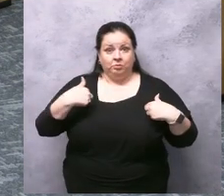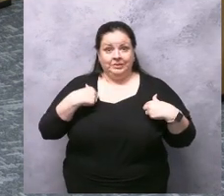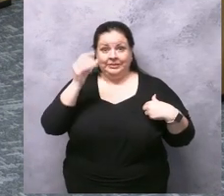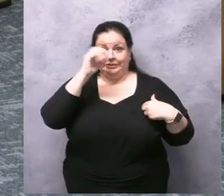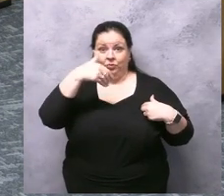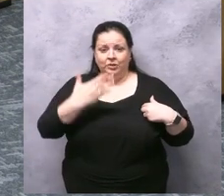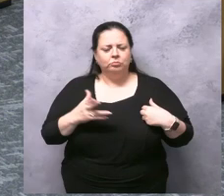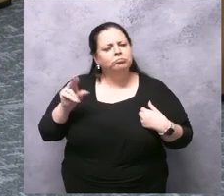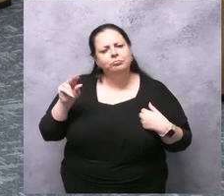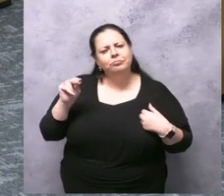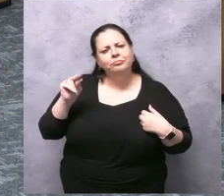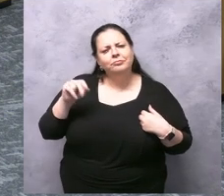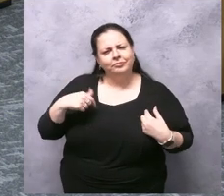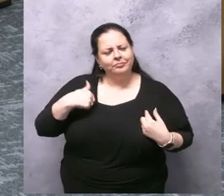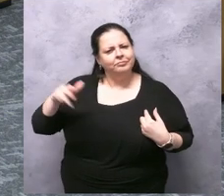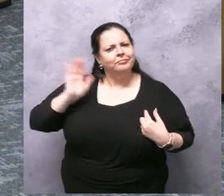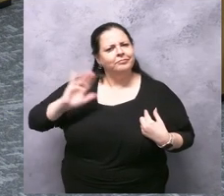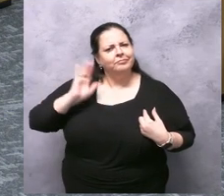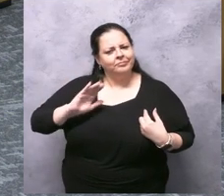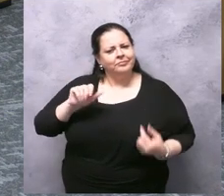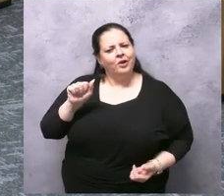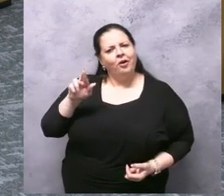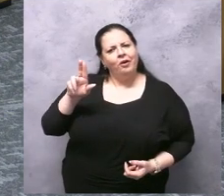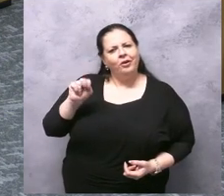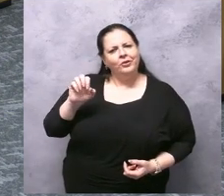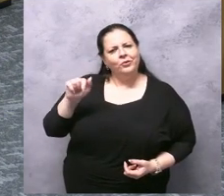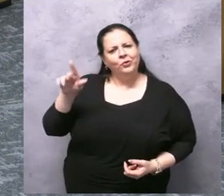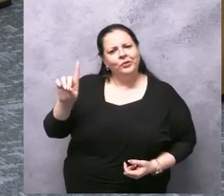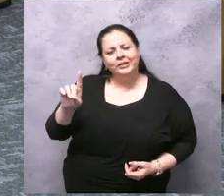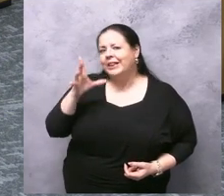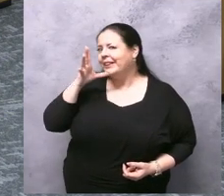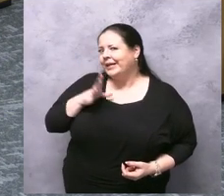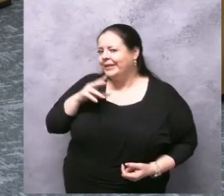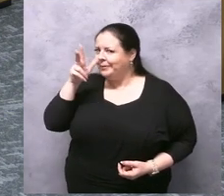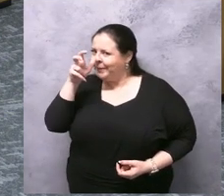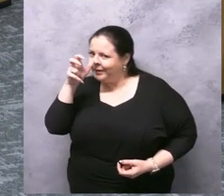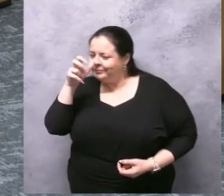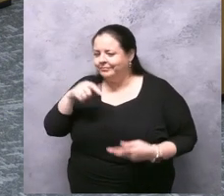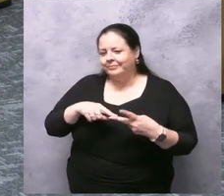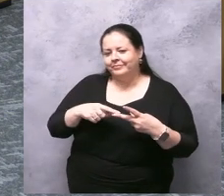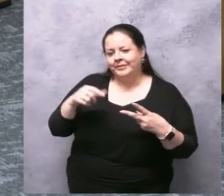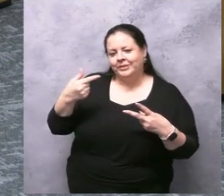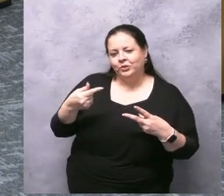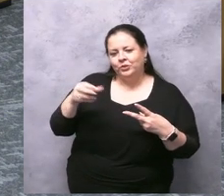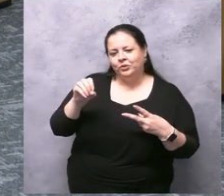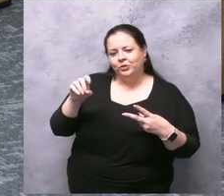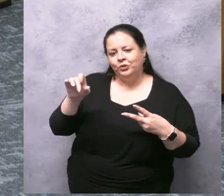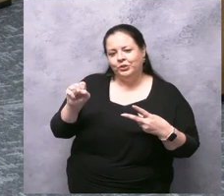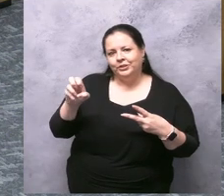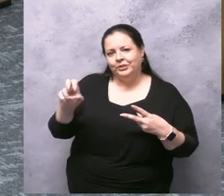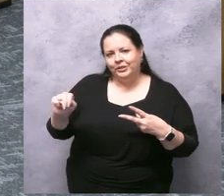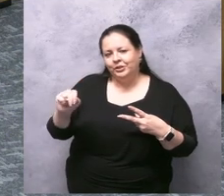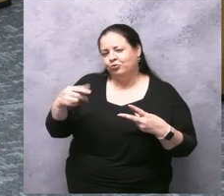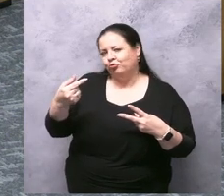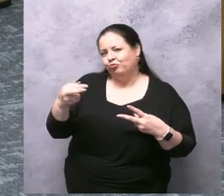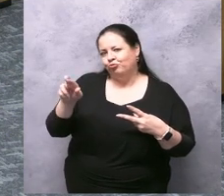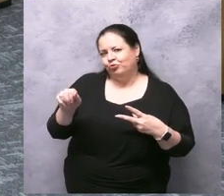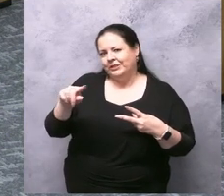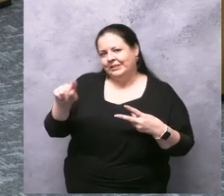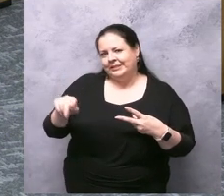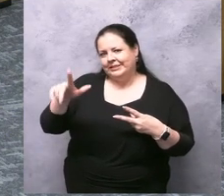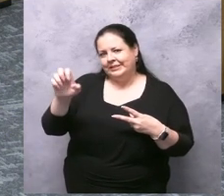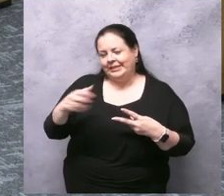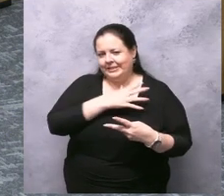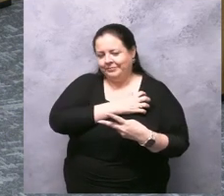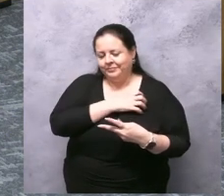as a former Arnold Ladybug, a Goodson Grizzly, and a Cypher Bobcat. I